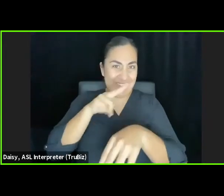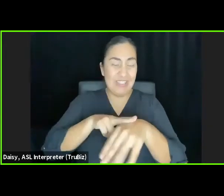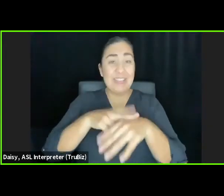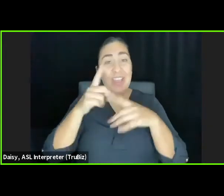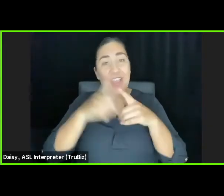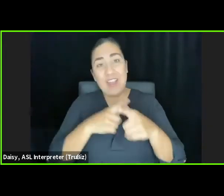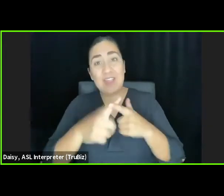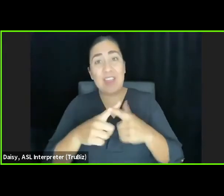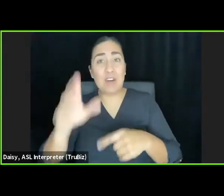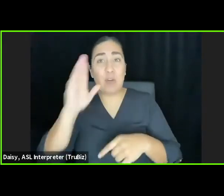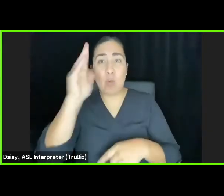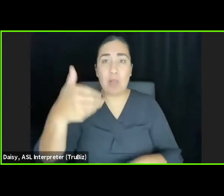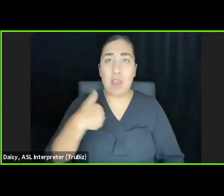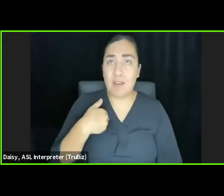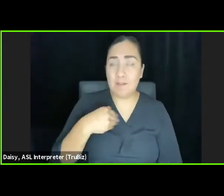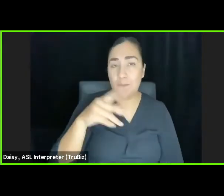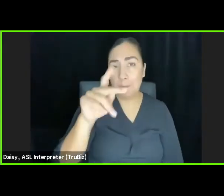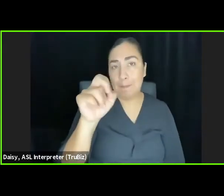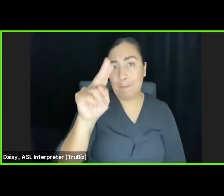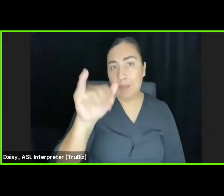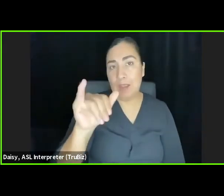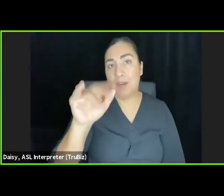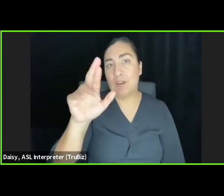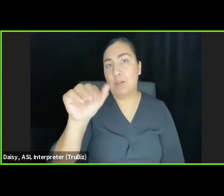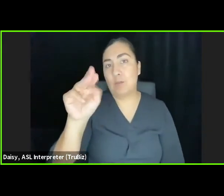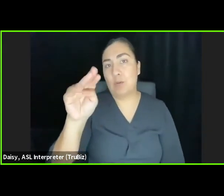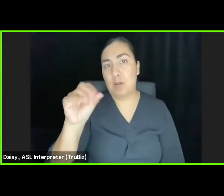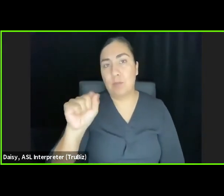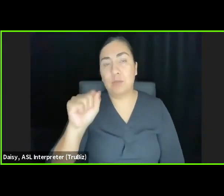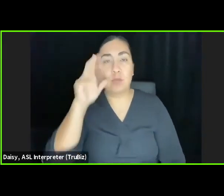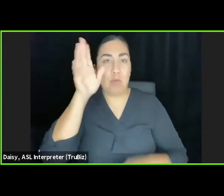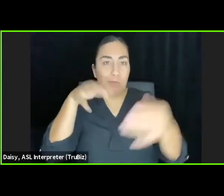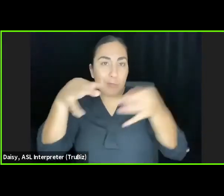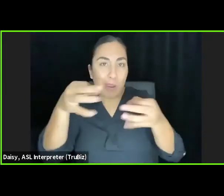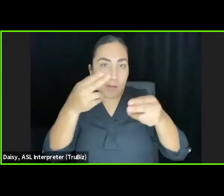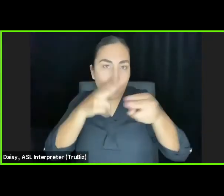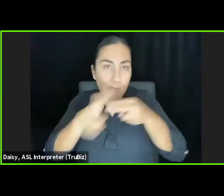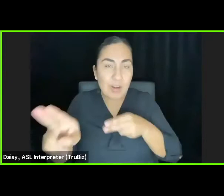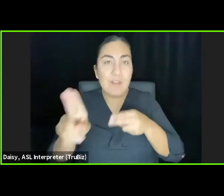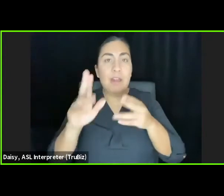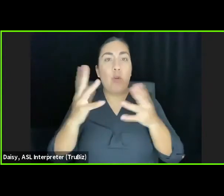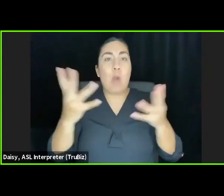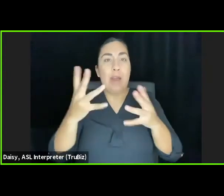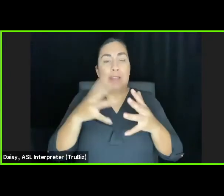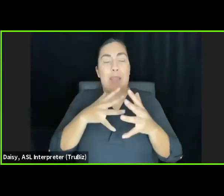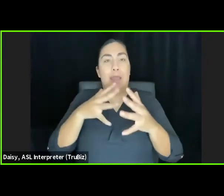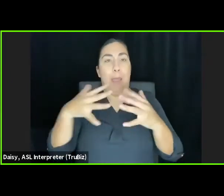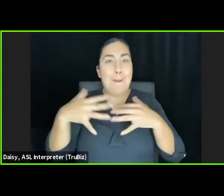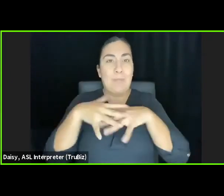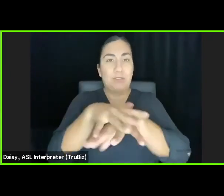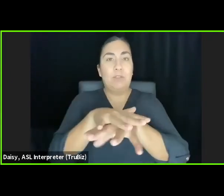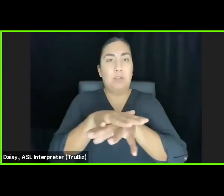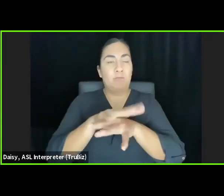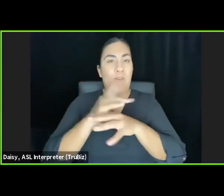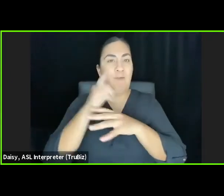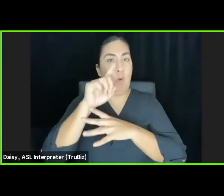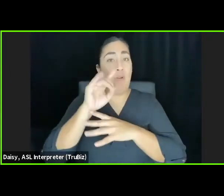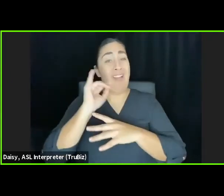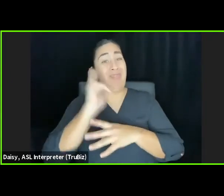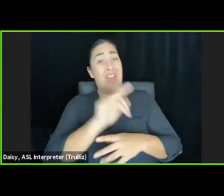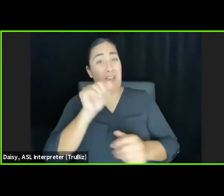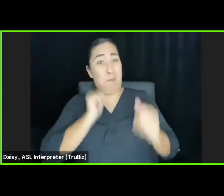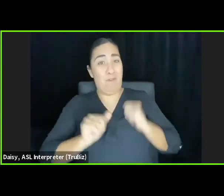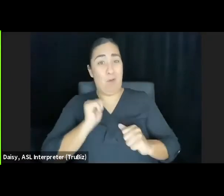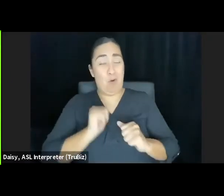Kenny Ramos, will guide a brief teaser of what the immersive experience was all about. This was performed a year ago, but you will